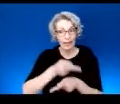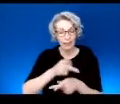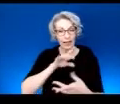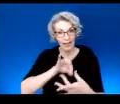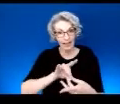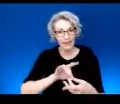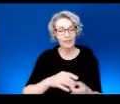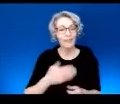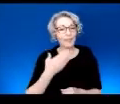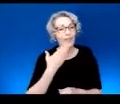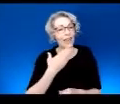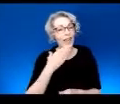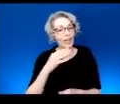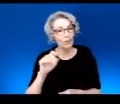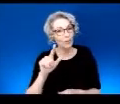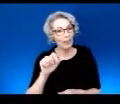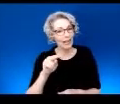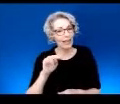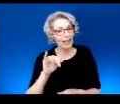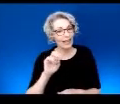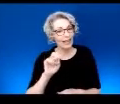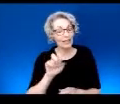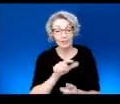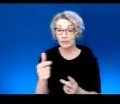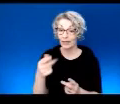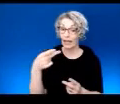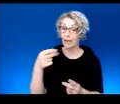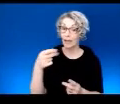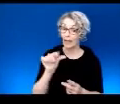Great. Thank you so much, Melanie. Peggy, would you